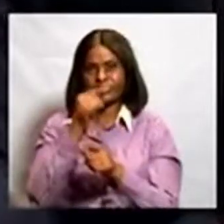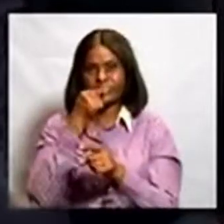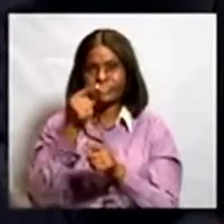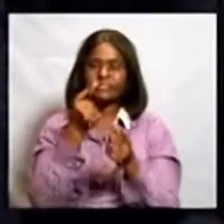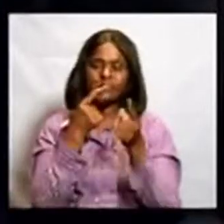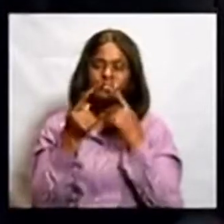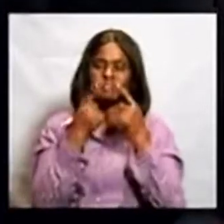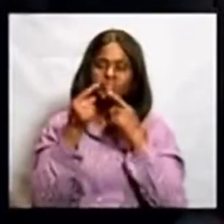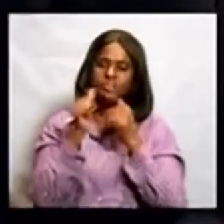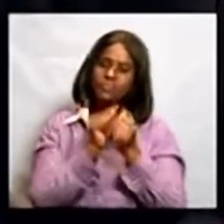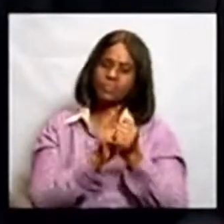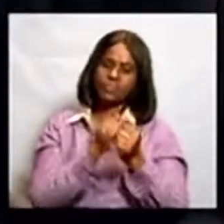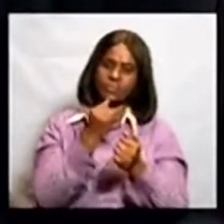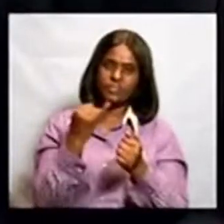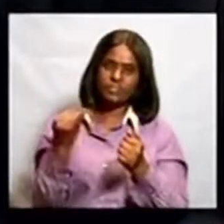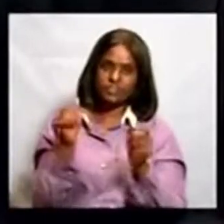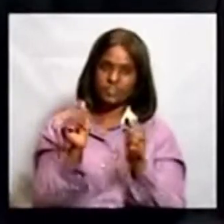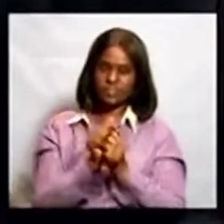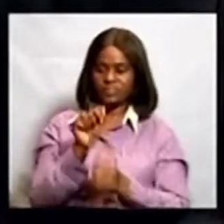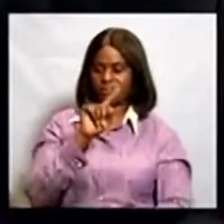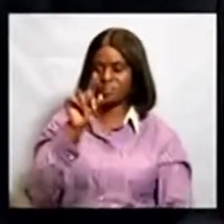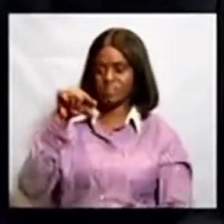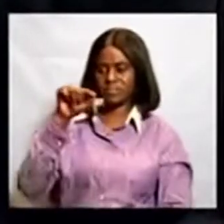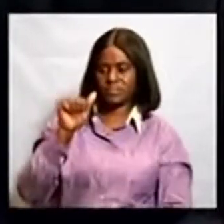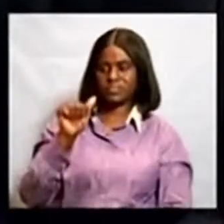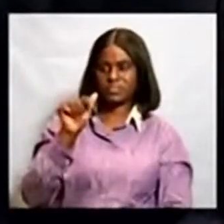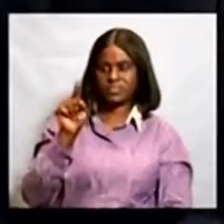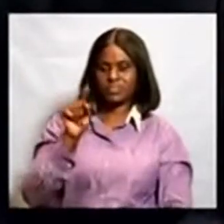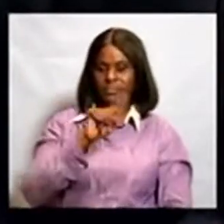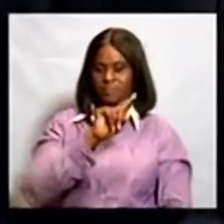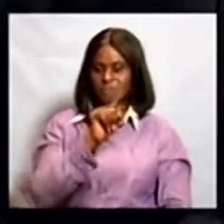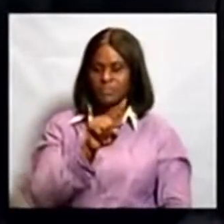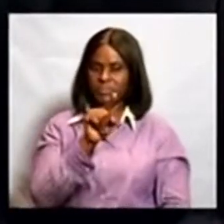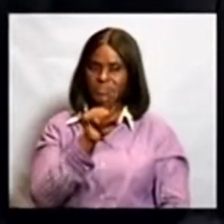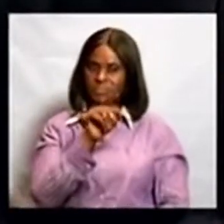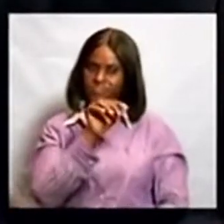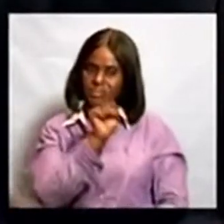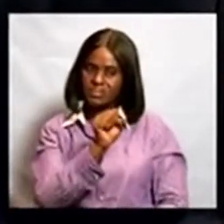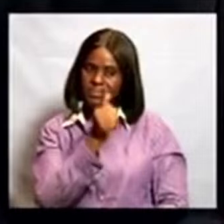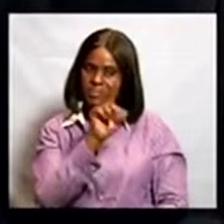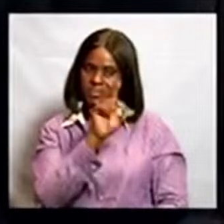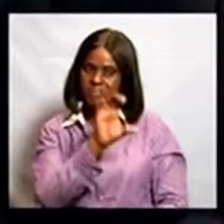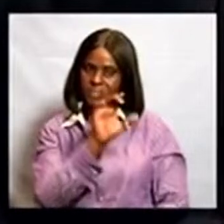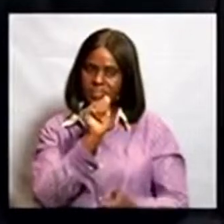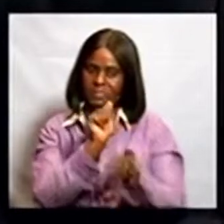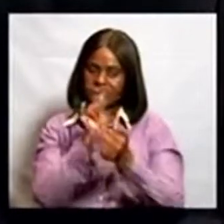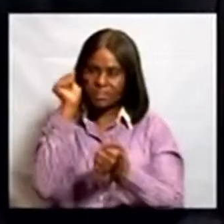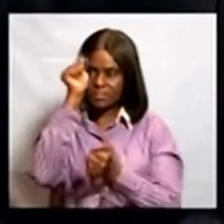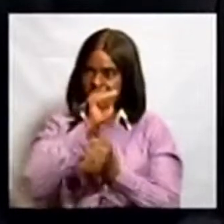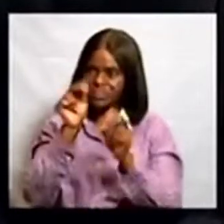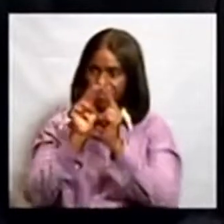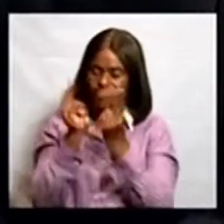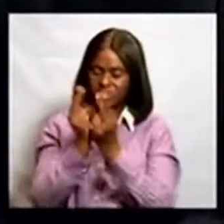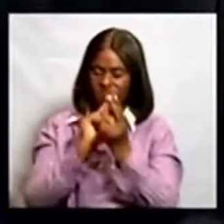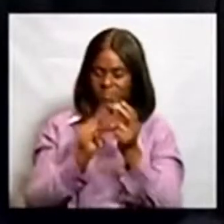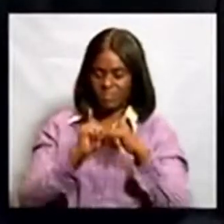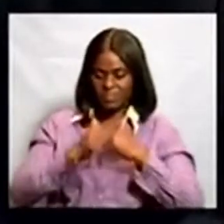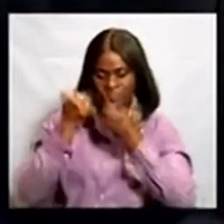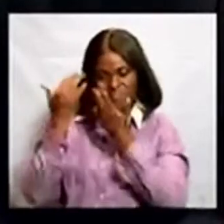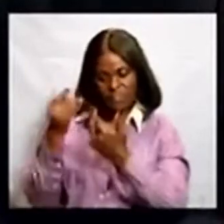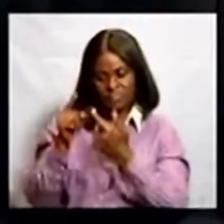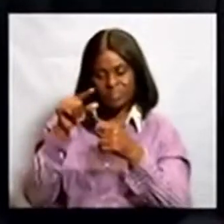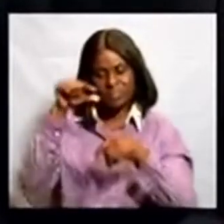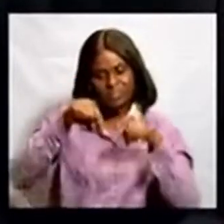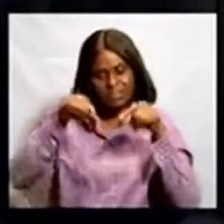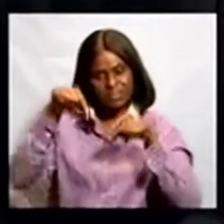spoke about issues to do with ZACWA or Zambia being part of the SADC and African Union, where we expect to align our qualifications